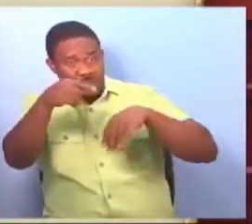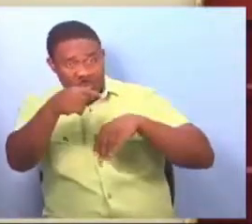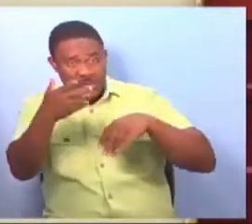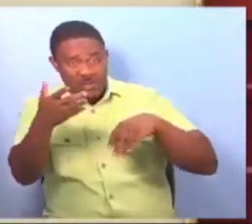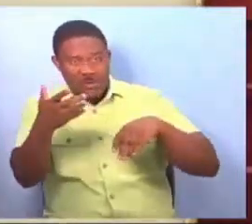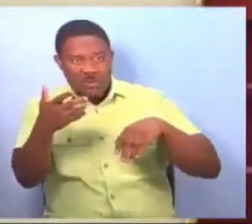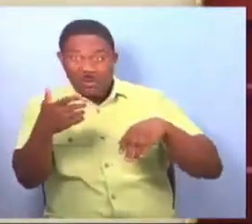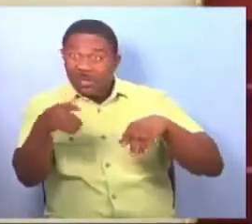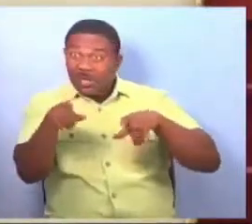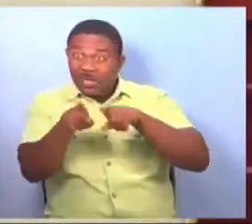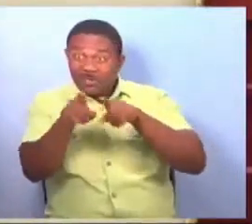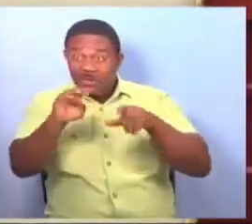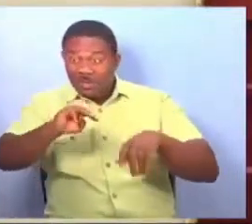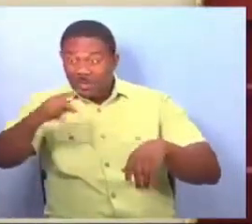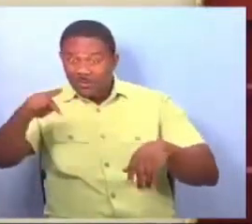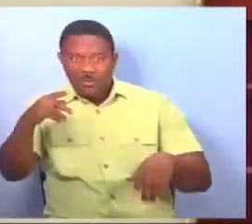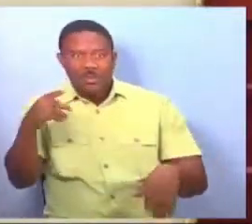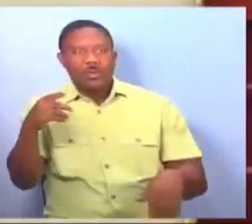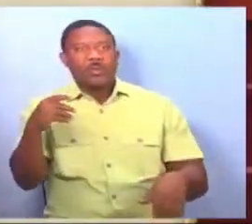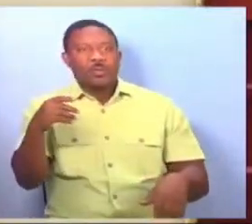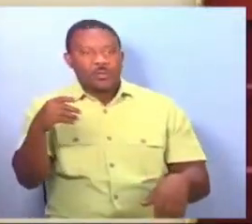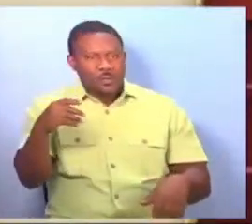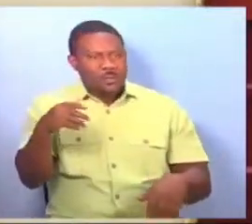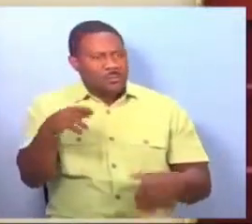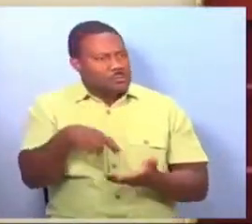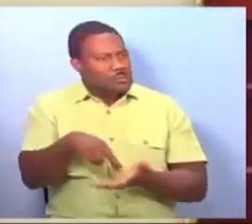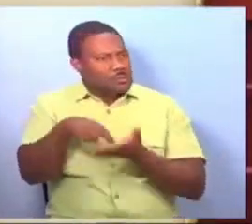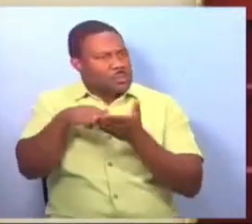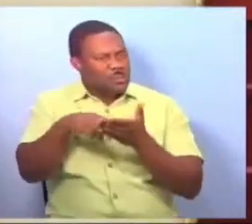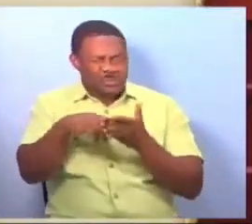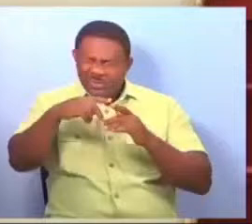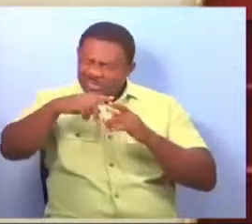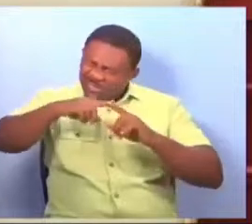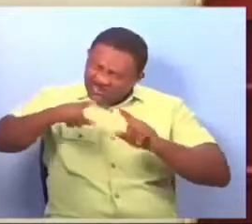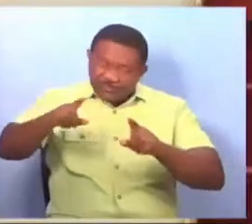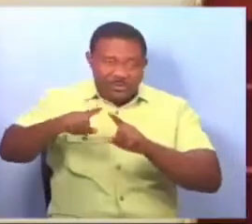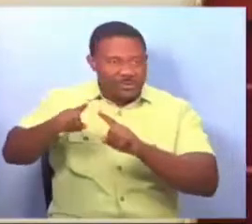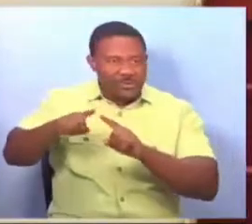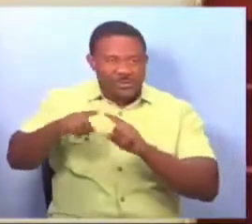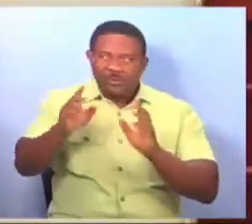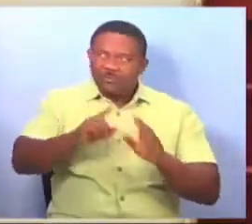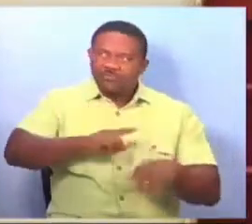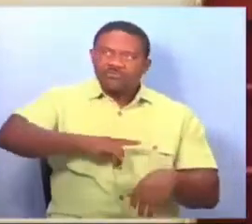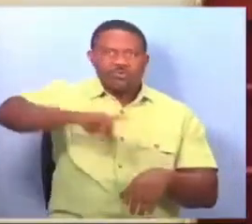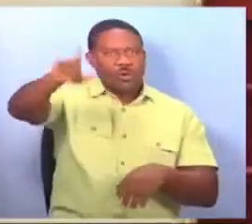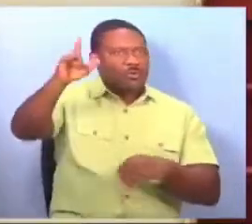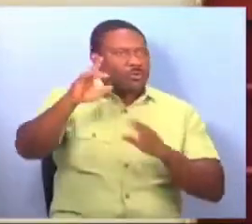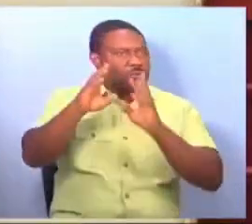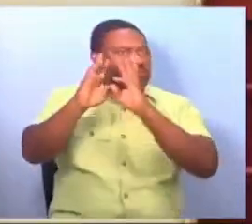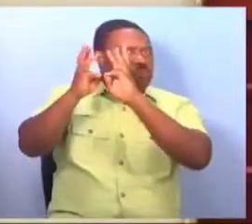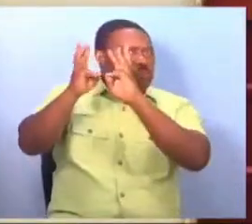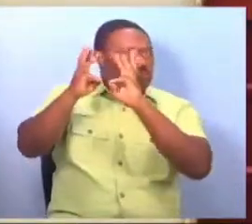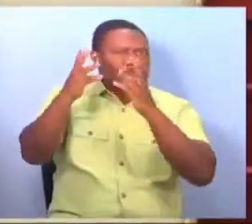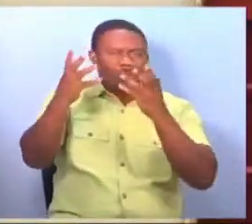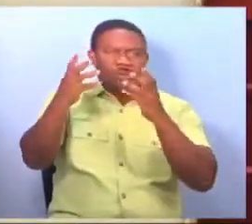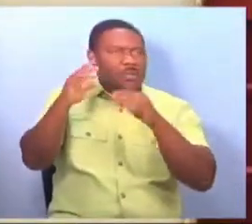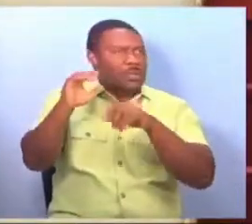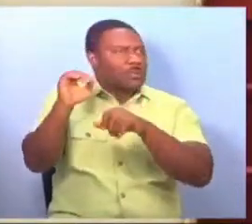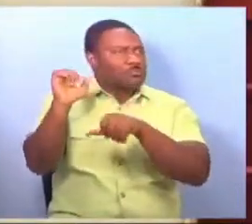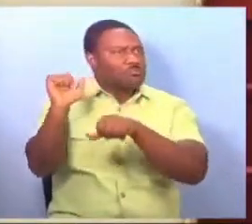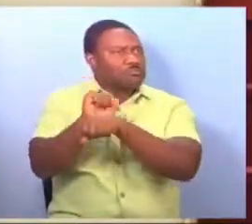Even as a member of parliament, he represented the House on several climate and environment